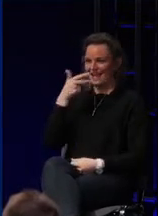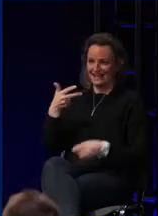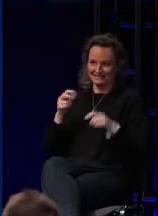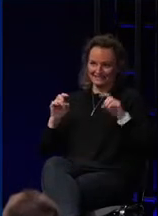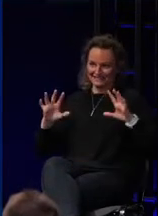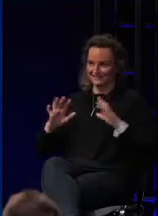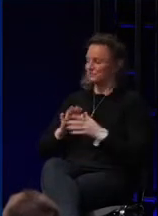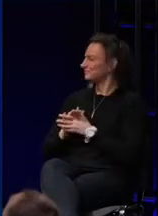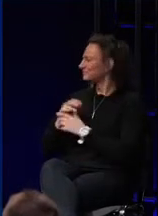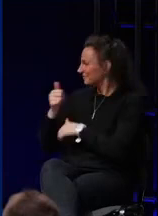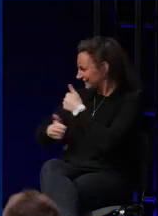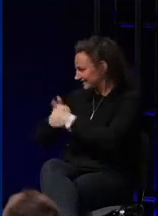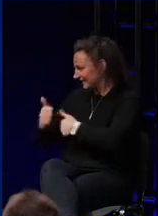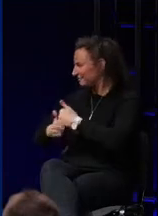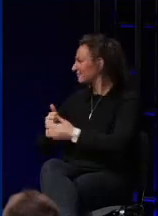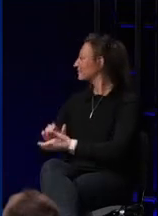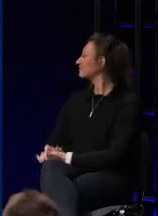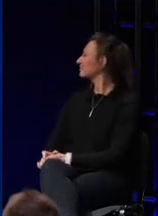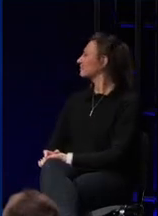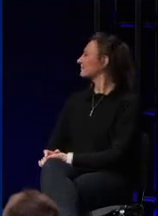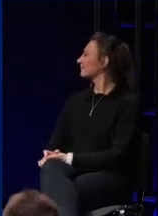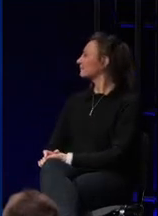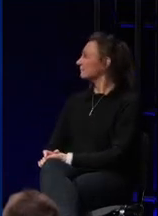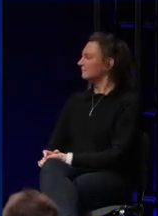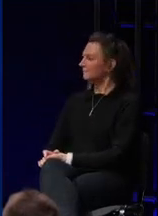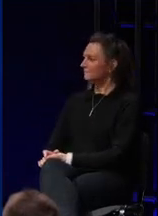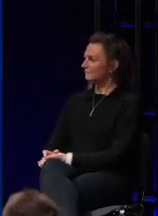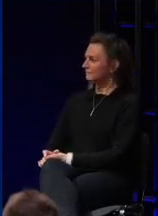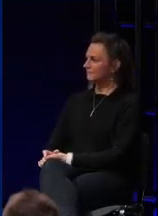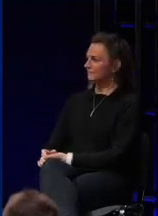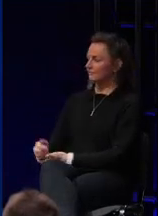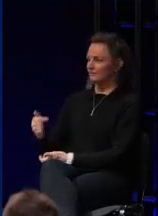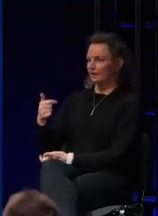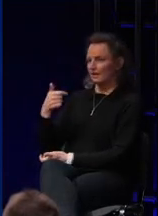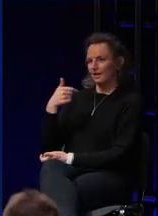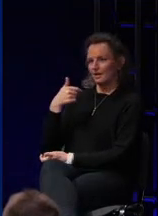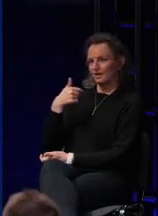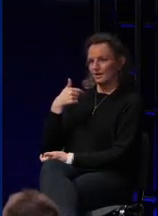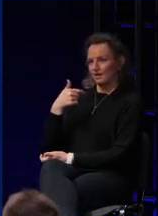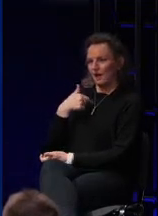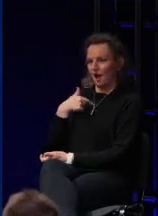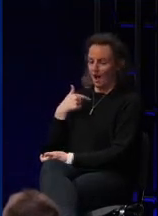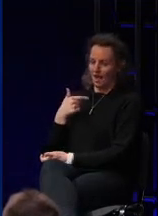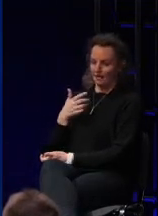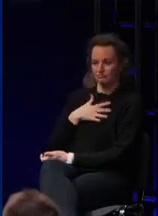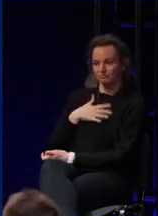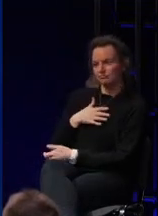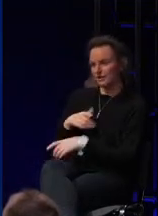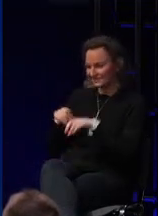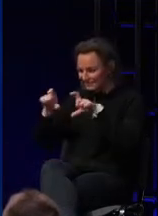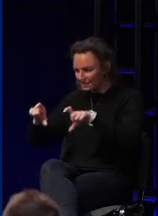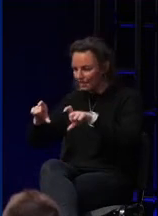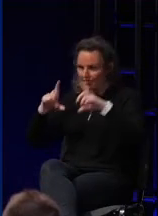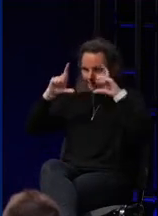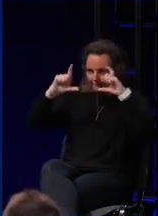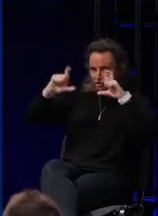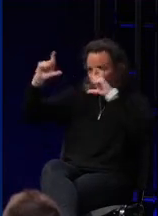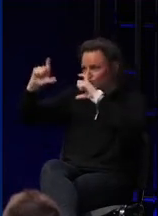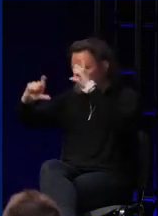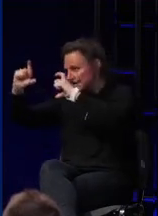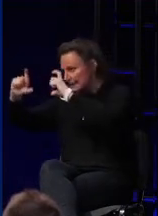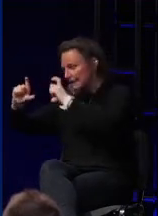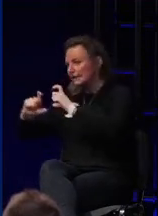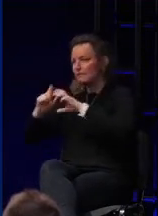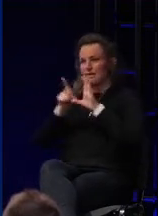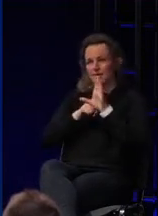Well done. Eric? I think for me, I was certainly into stills photography at quite a fairly young age, but it wasn't